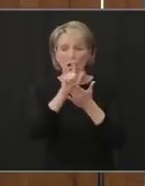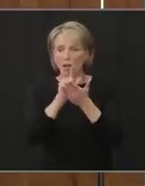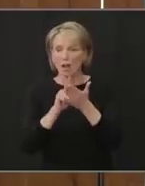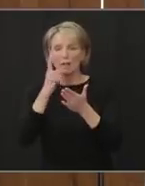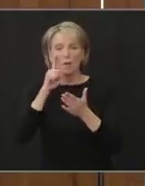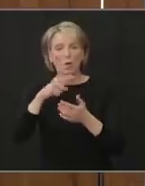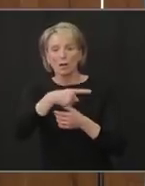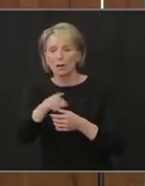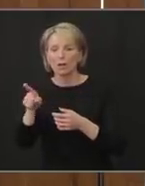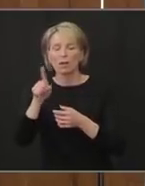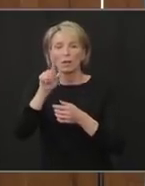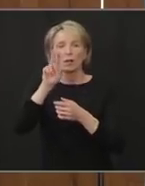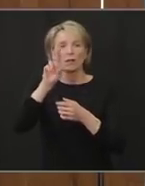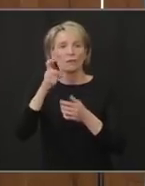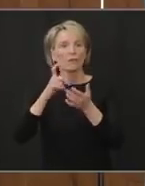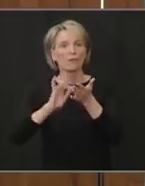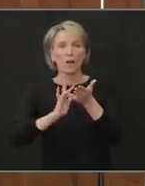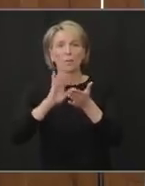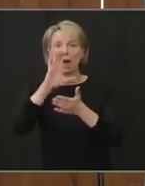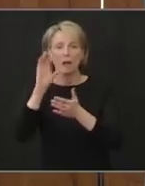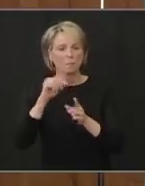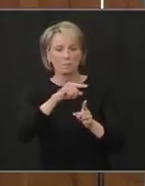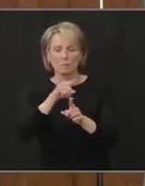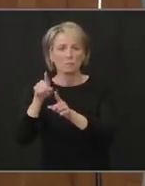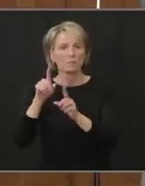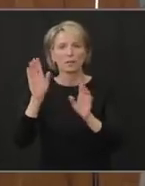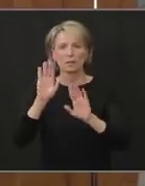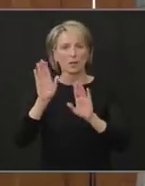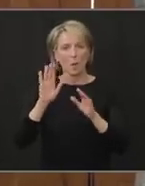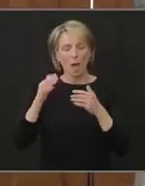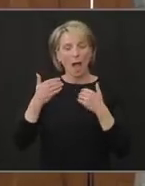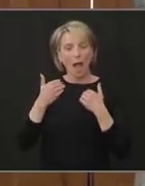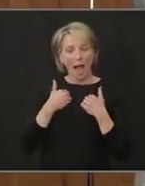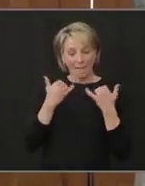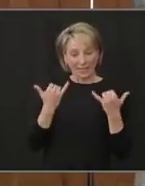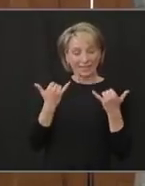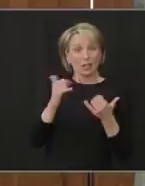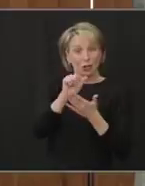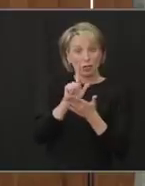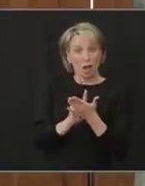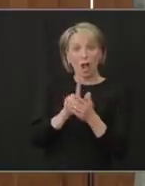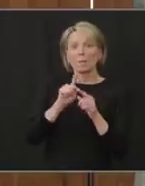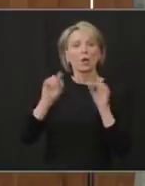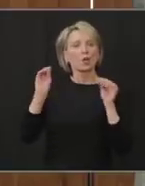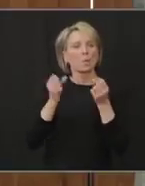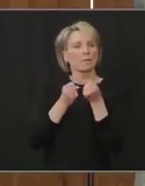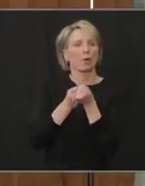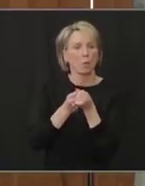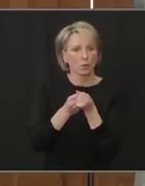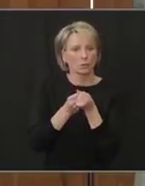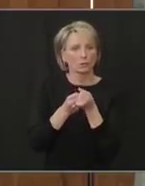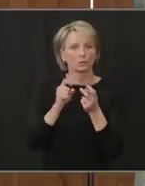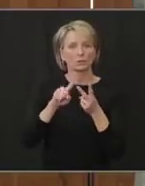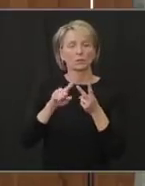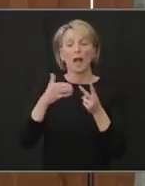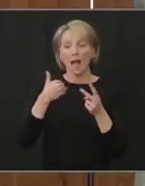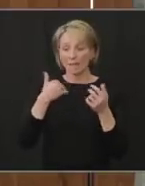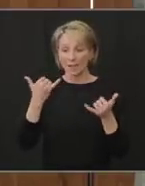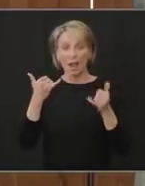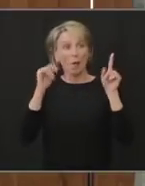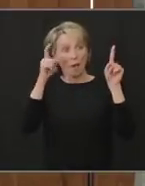drug economy. It's existing law that's unenforced and existing rights that the government